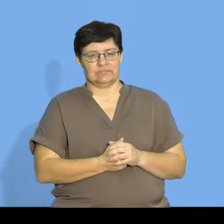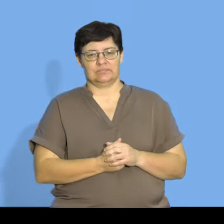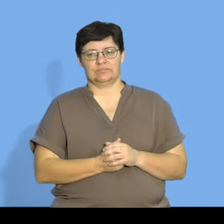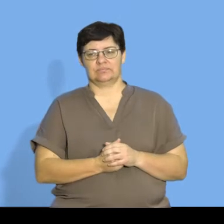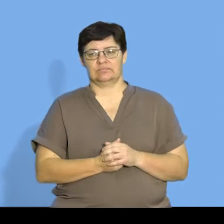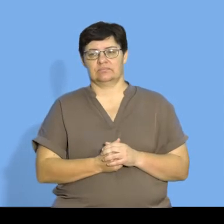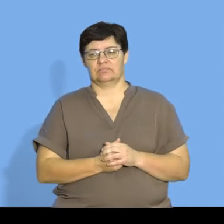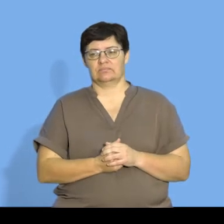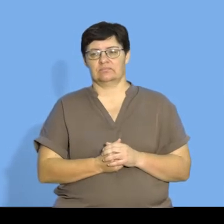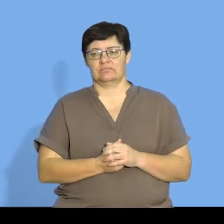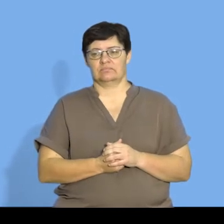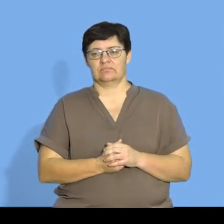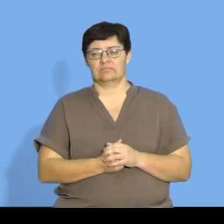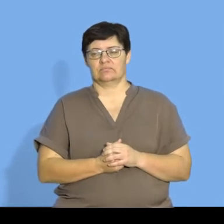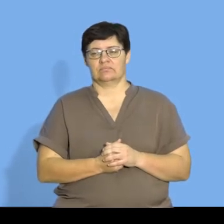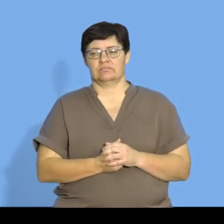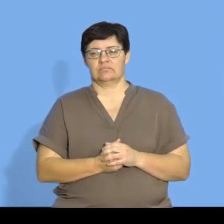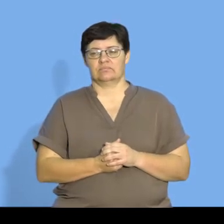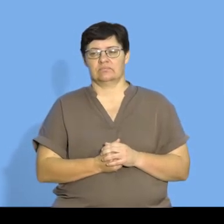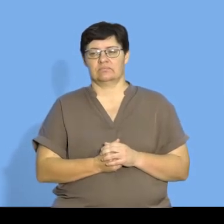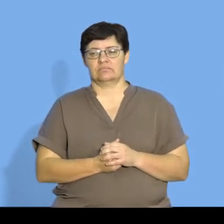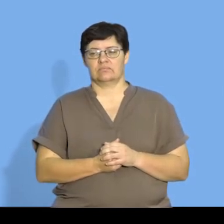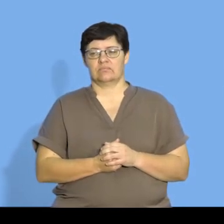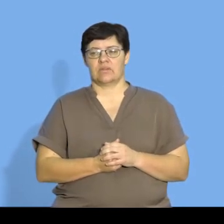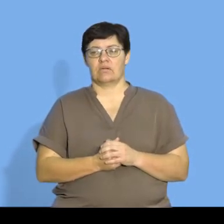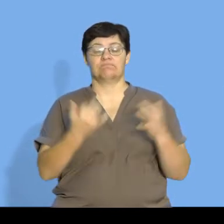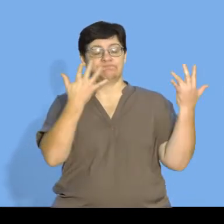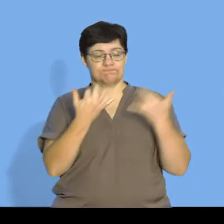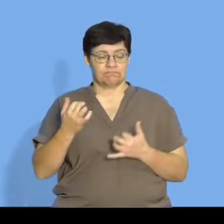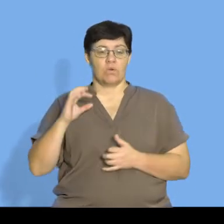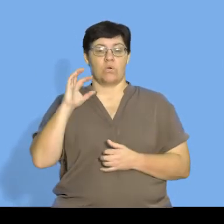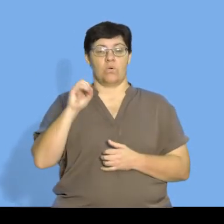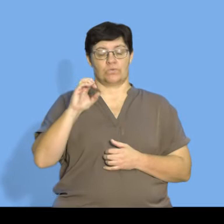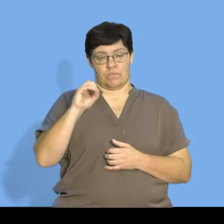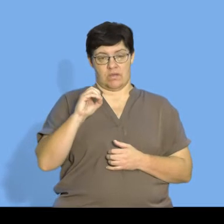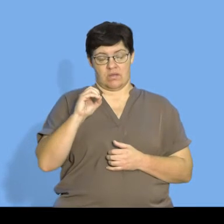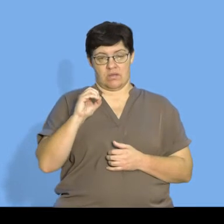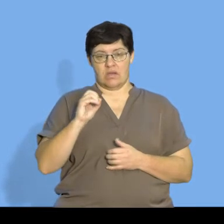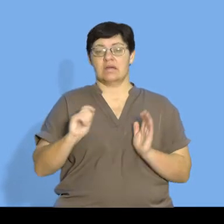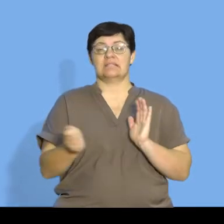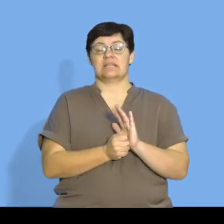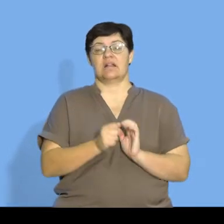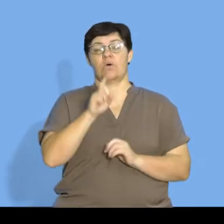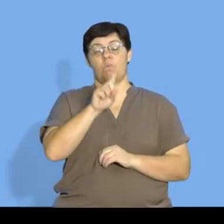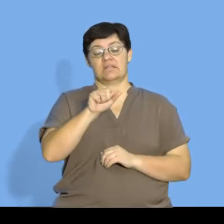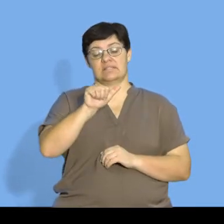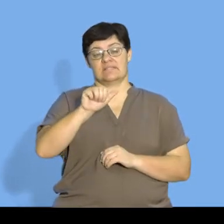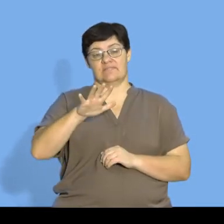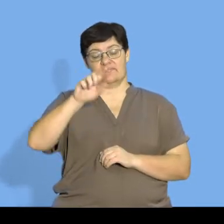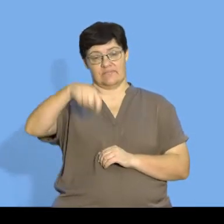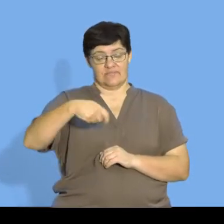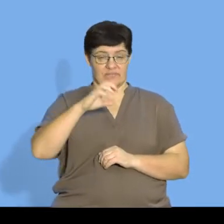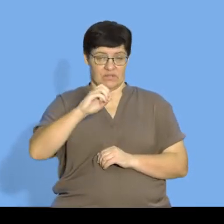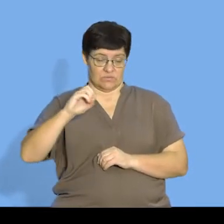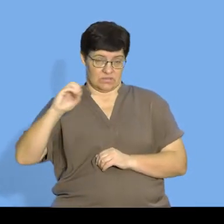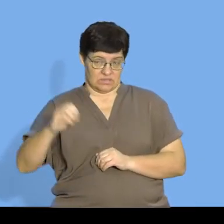Okay. Now we go on and we work with October, where the October sale was